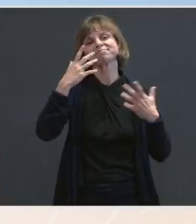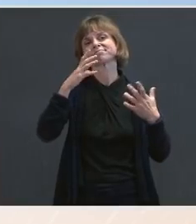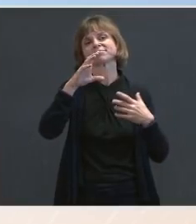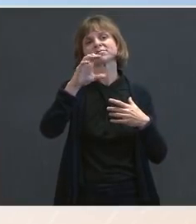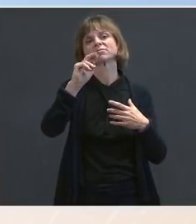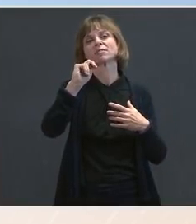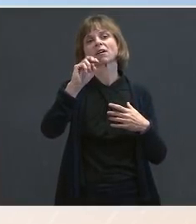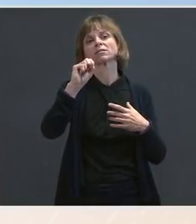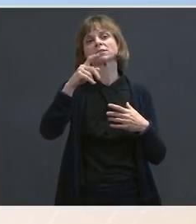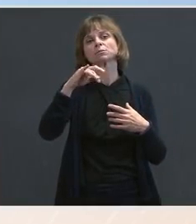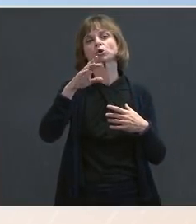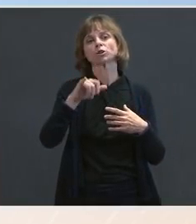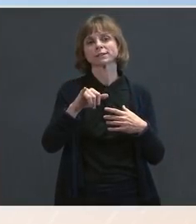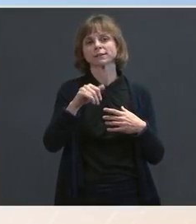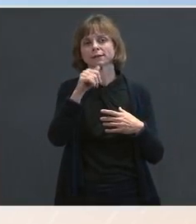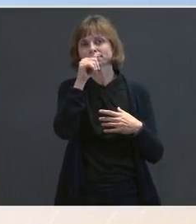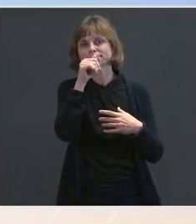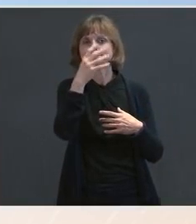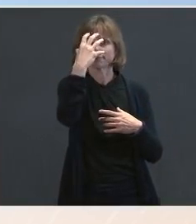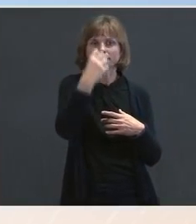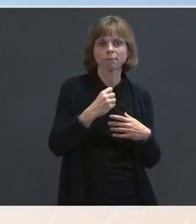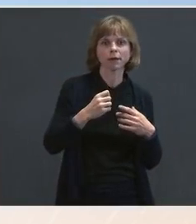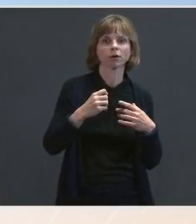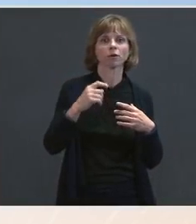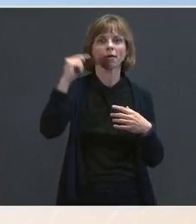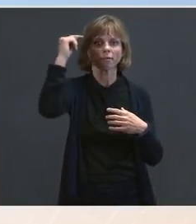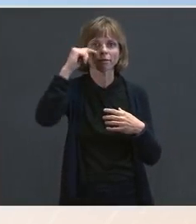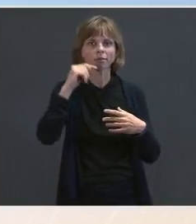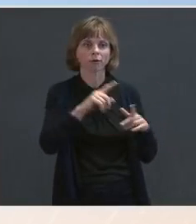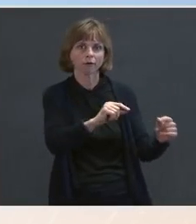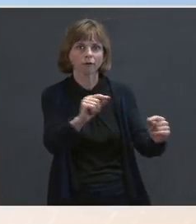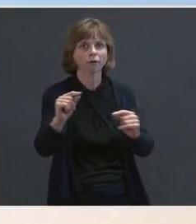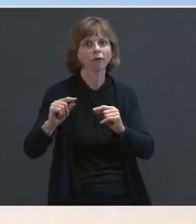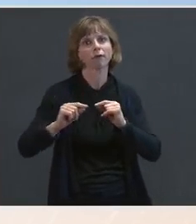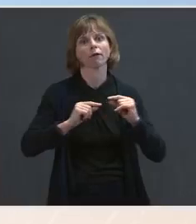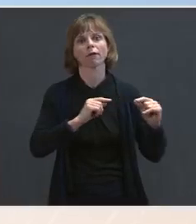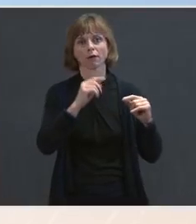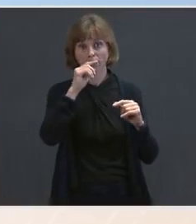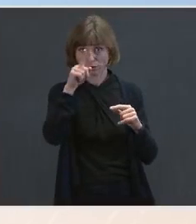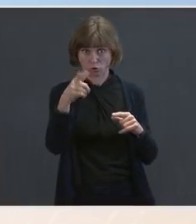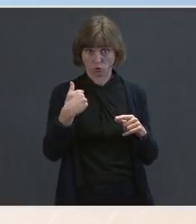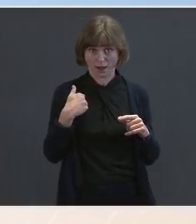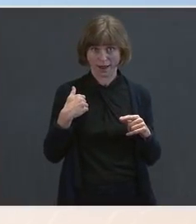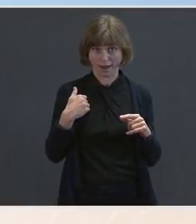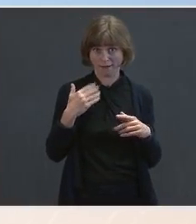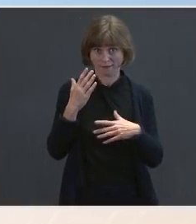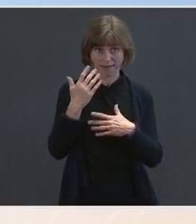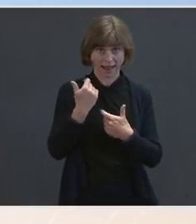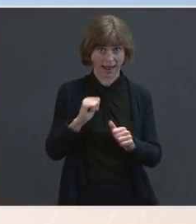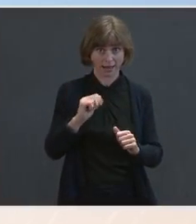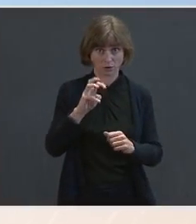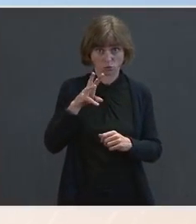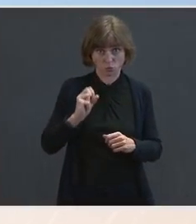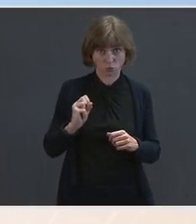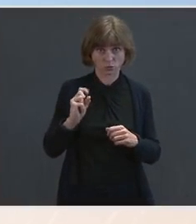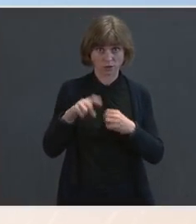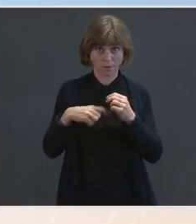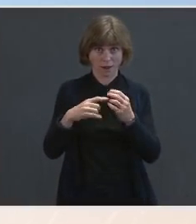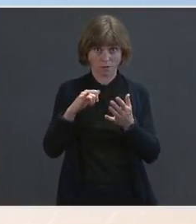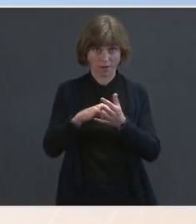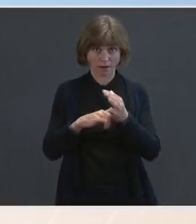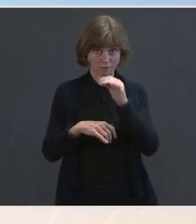additional security measures, and can you share any intel or readout about what you know about the